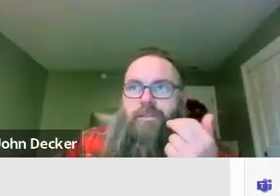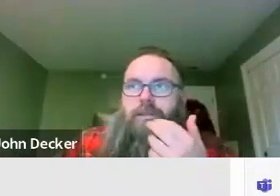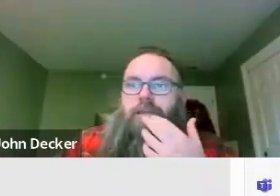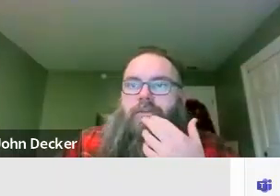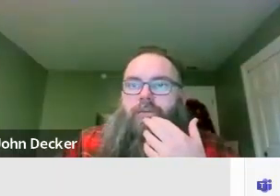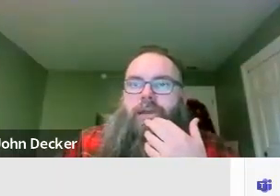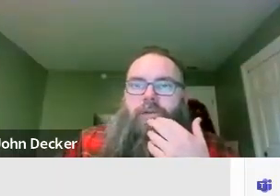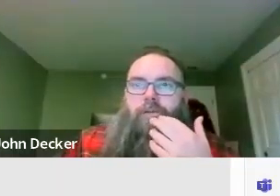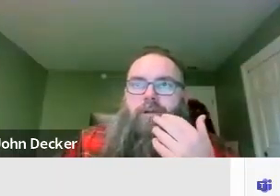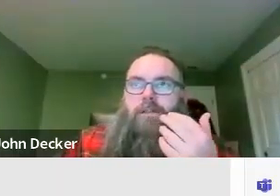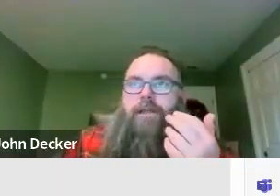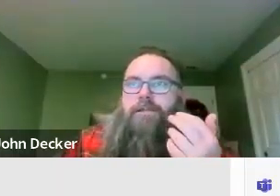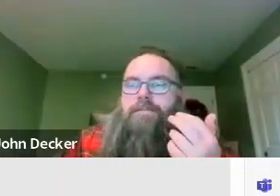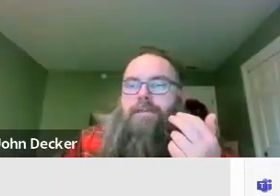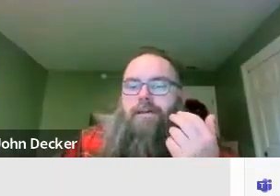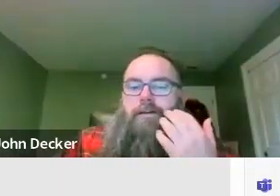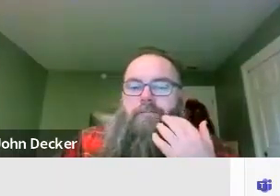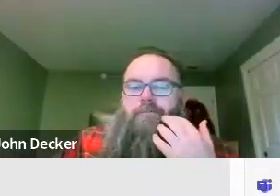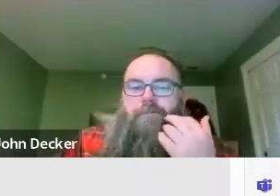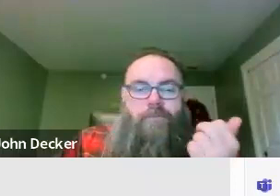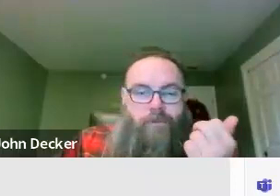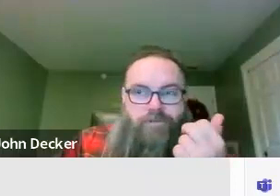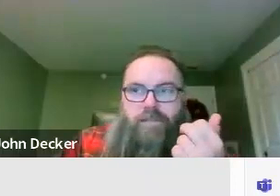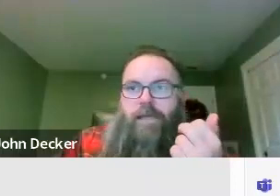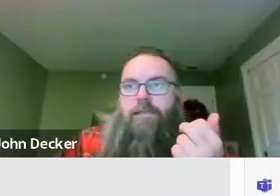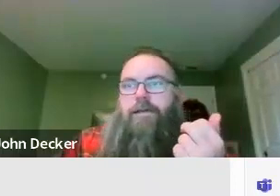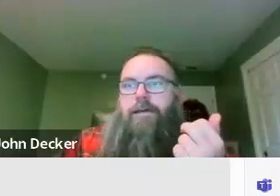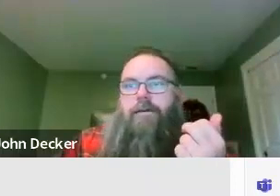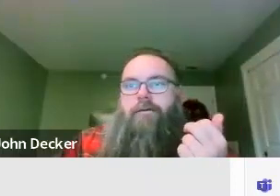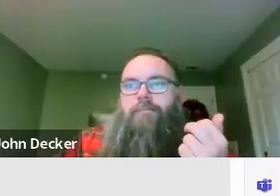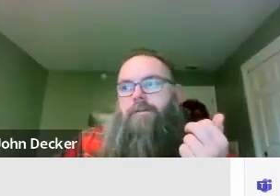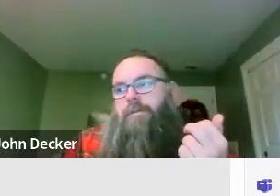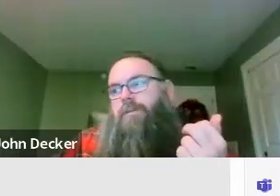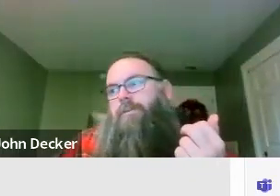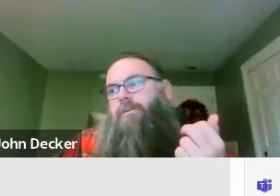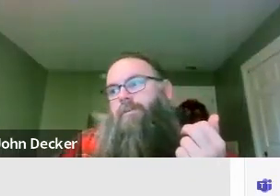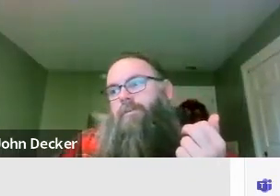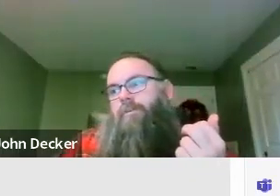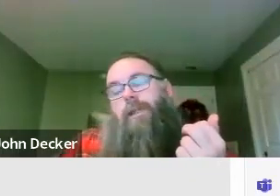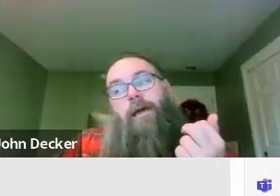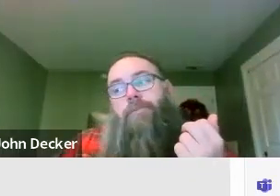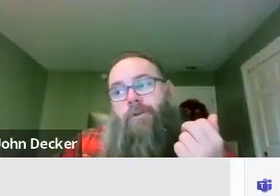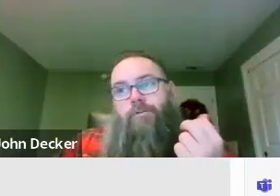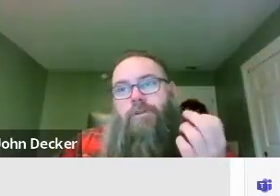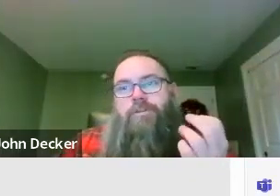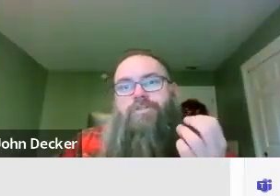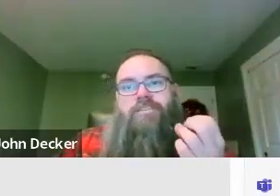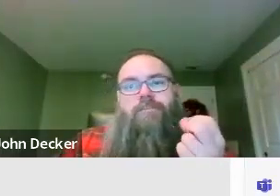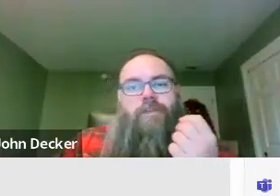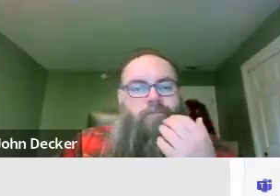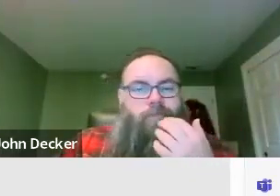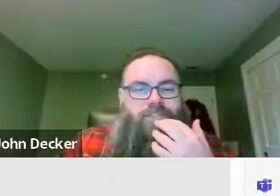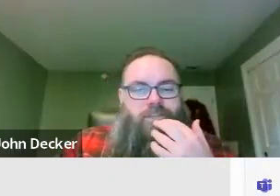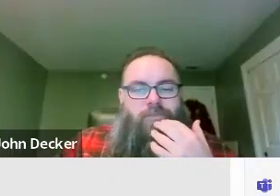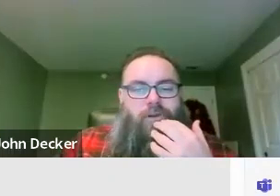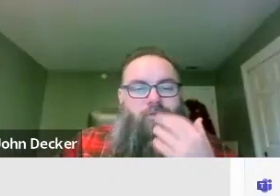Task Force. We had one of our clients' family members that about a year and a half ago took